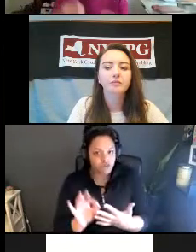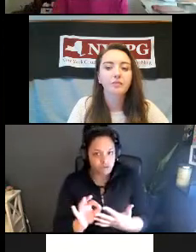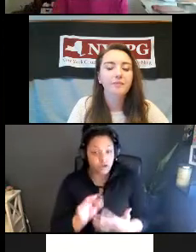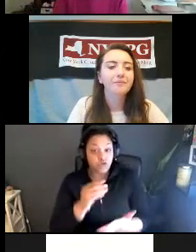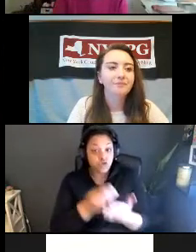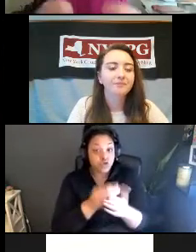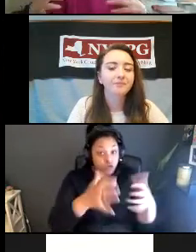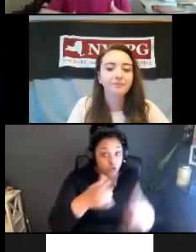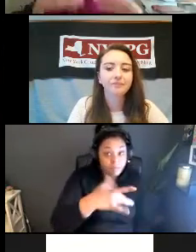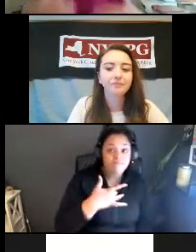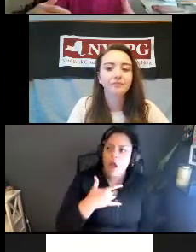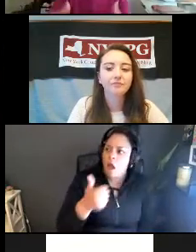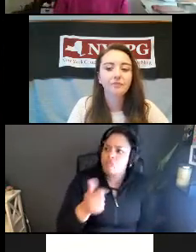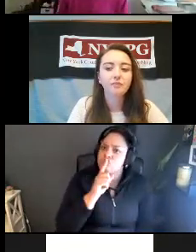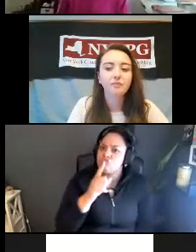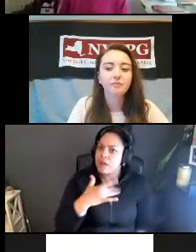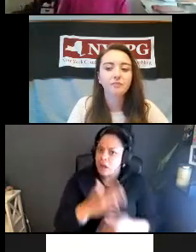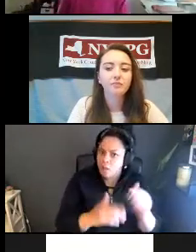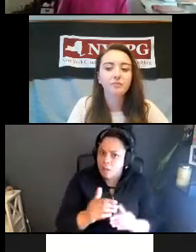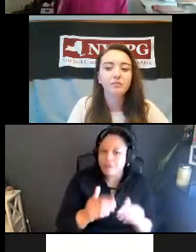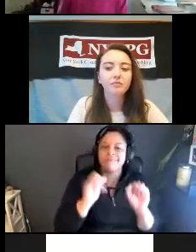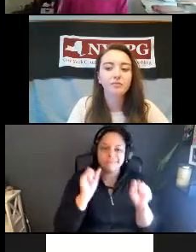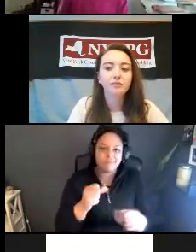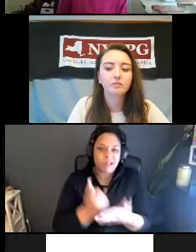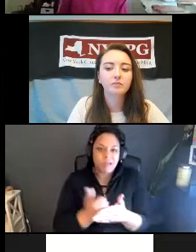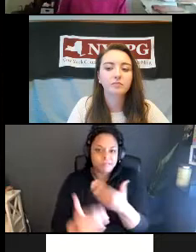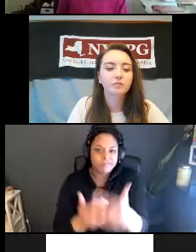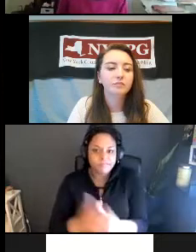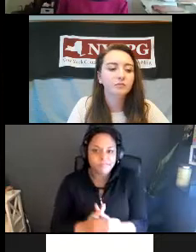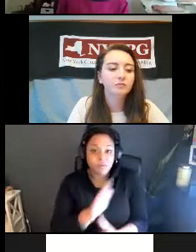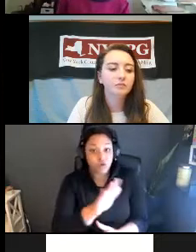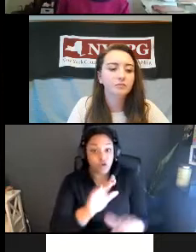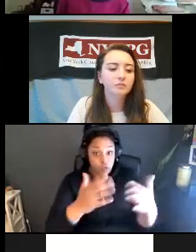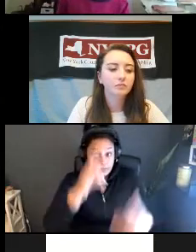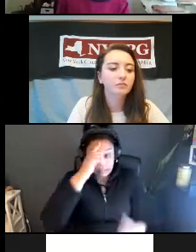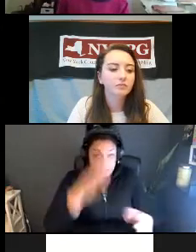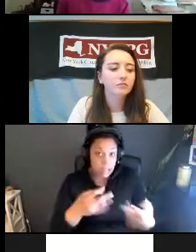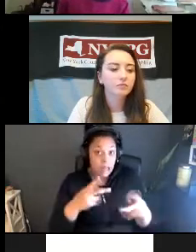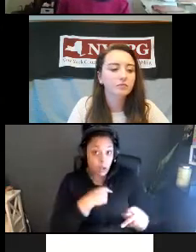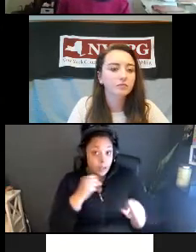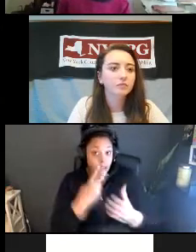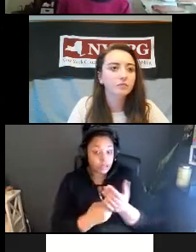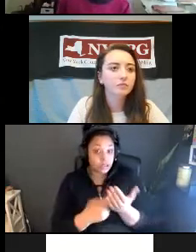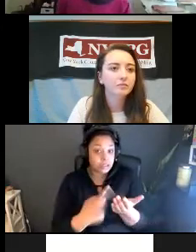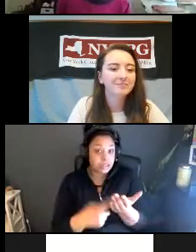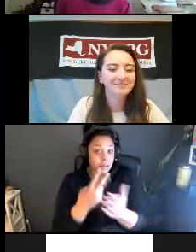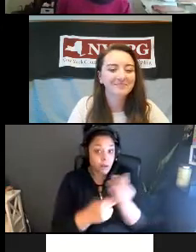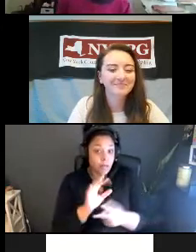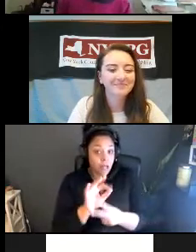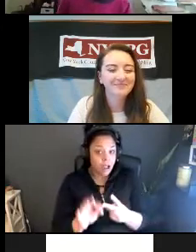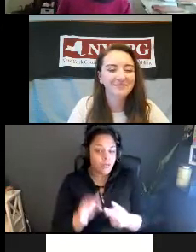buy in, that goes a long way. Make it a group decision-making process. Hope that